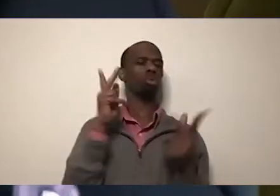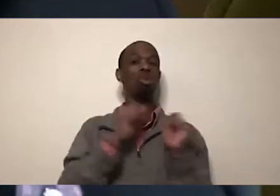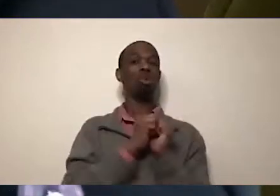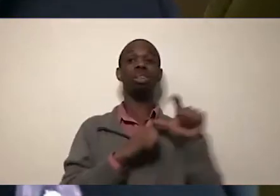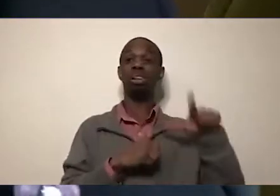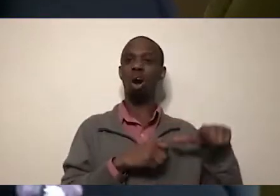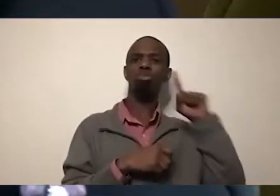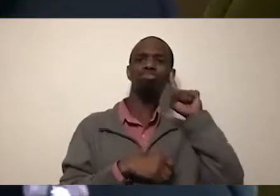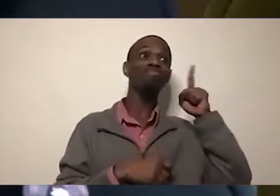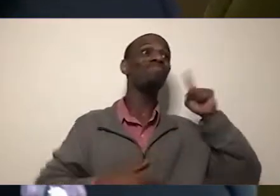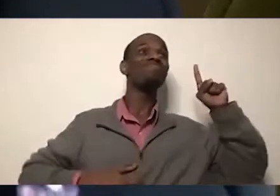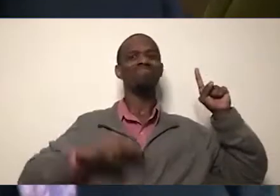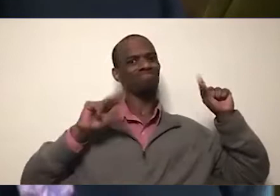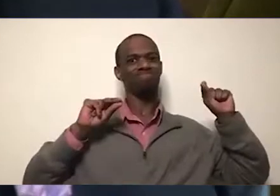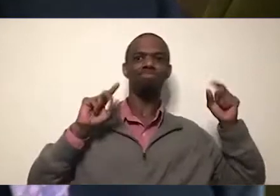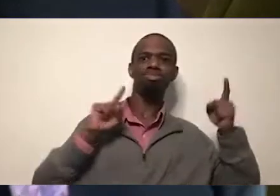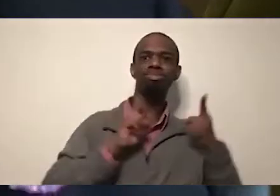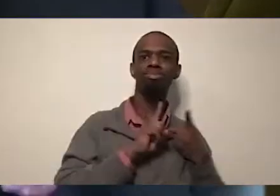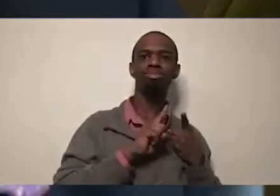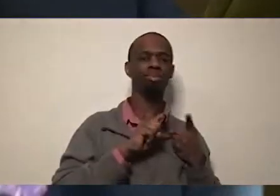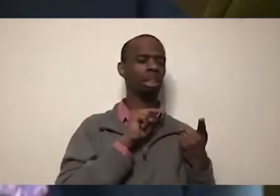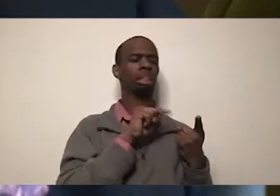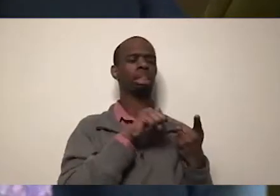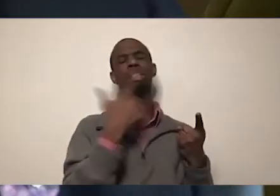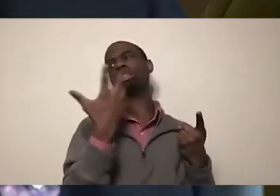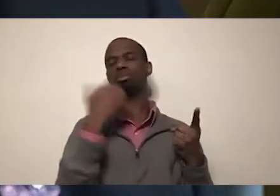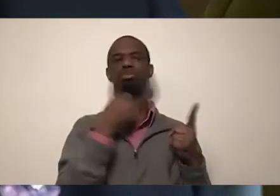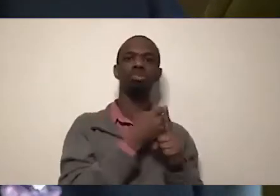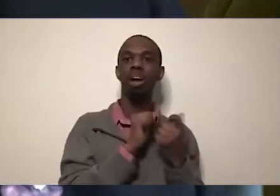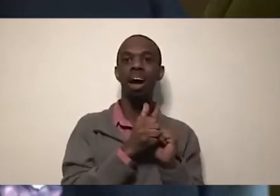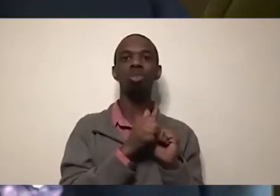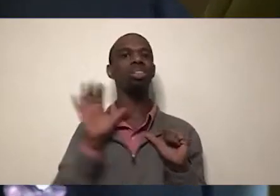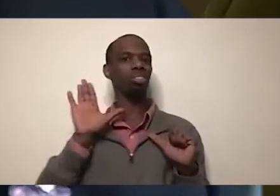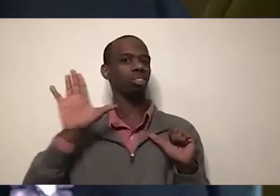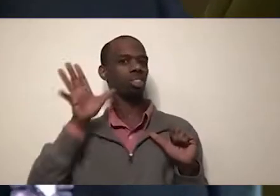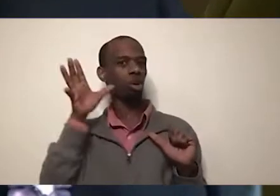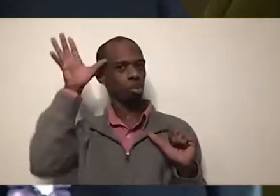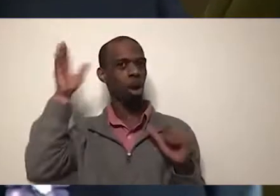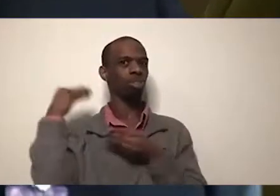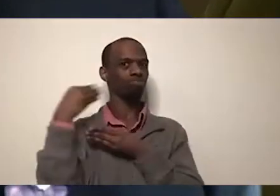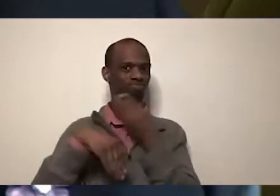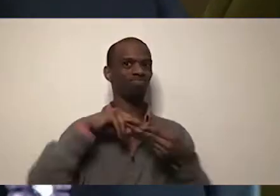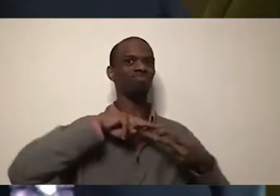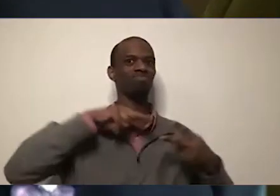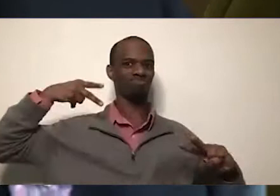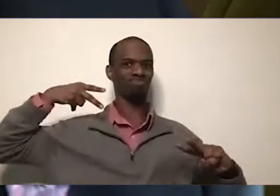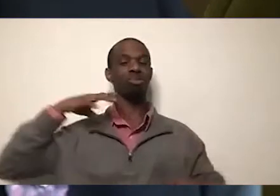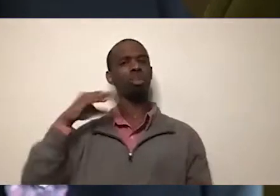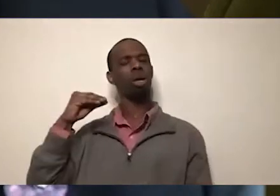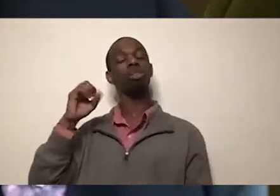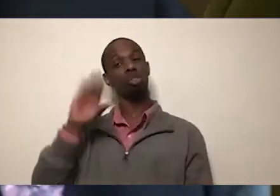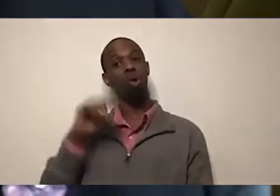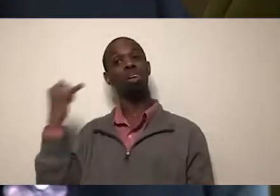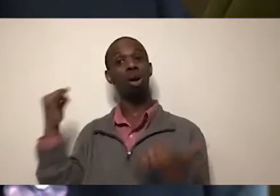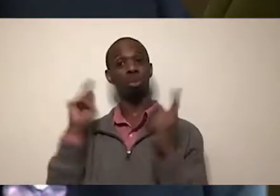Native Americans, Hispanic Americans, they have lower intelligence because their parents had it and their forefathers. Hereditarians